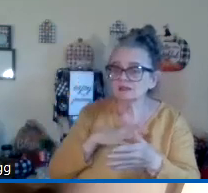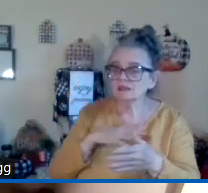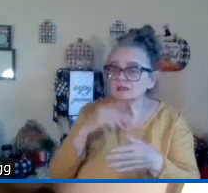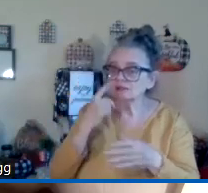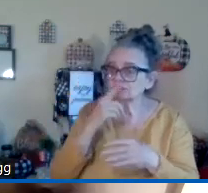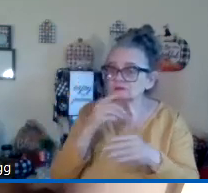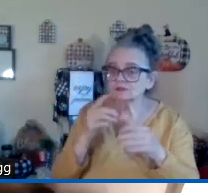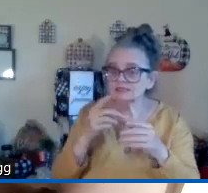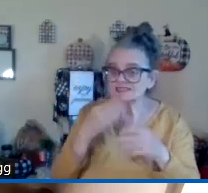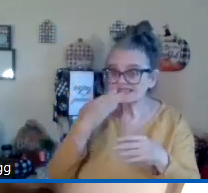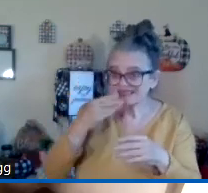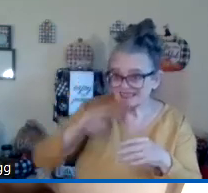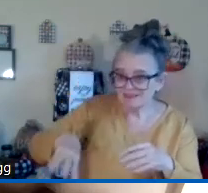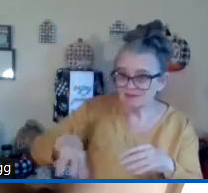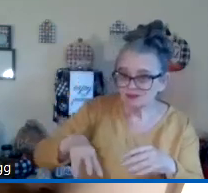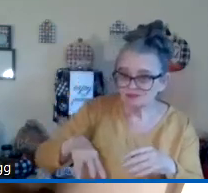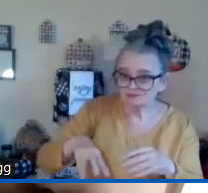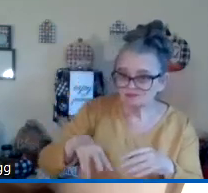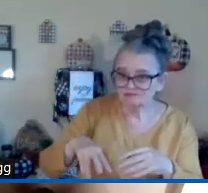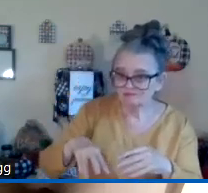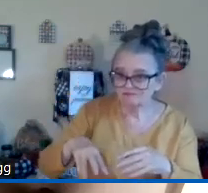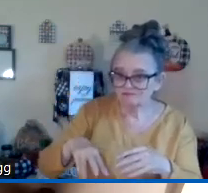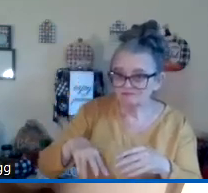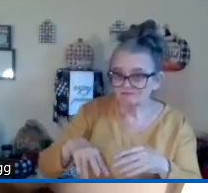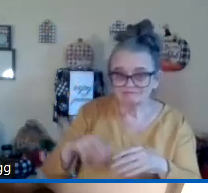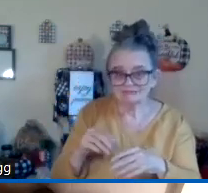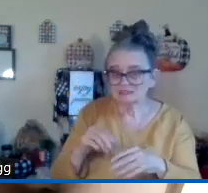man who is evil